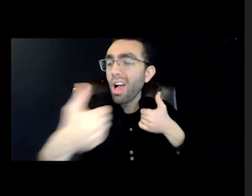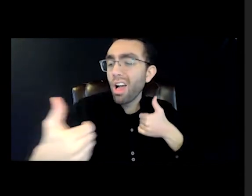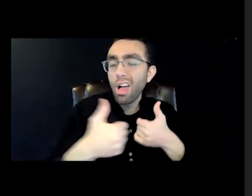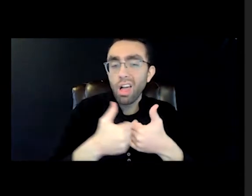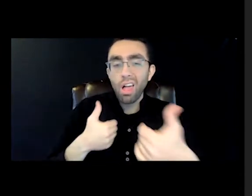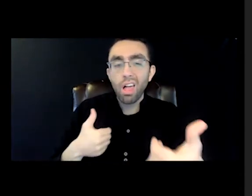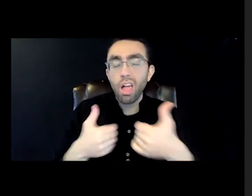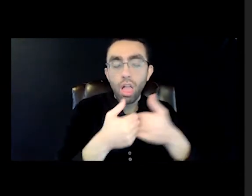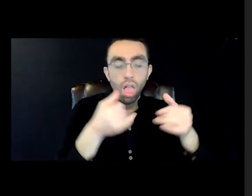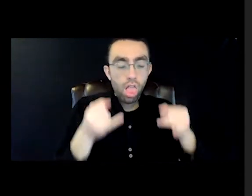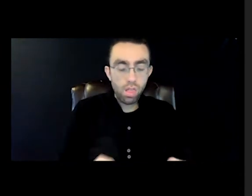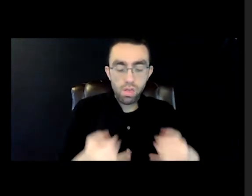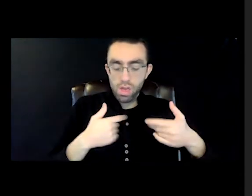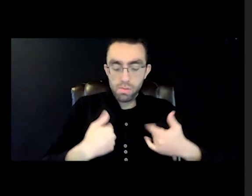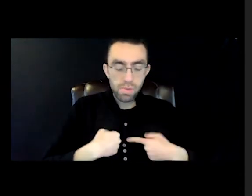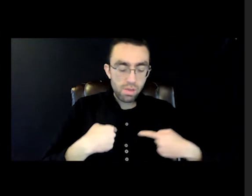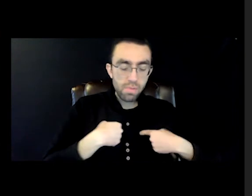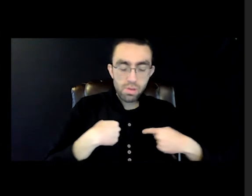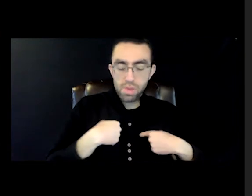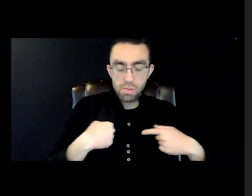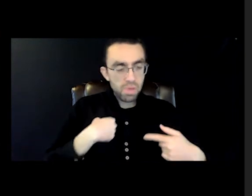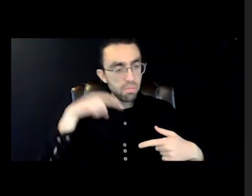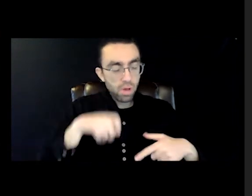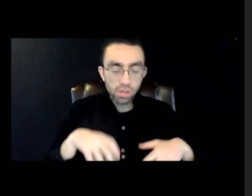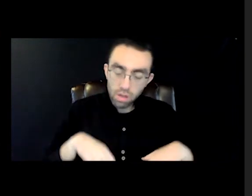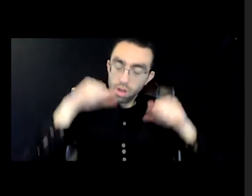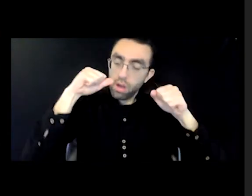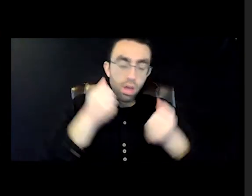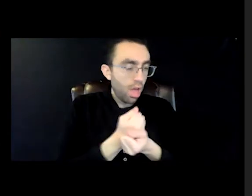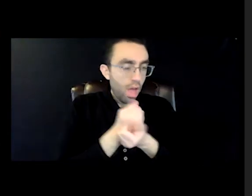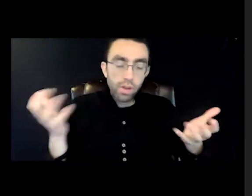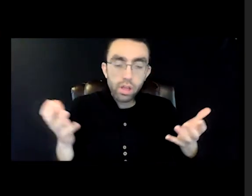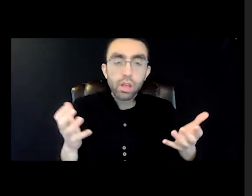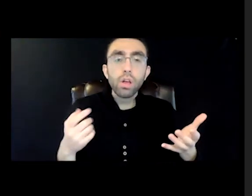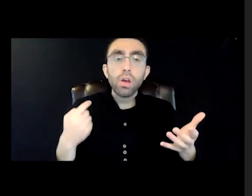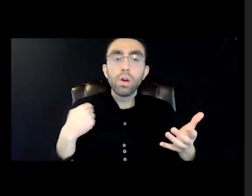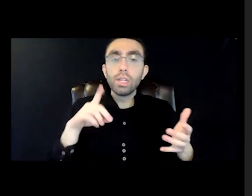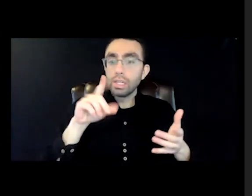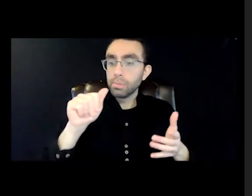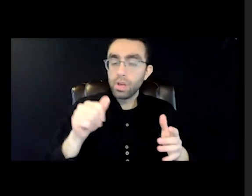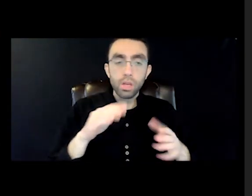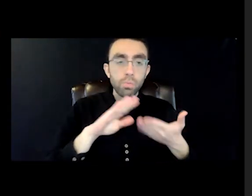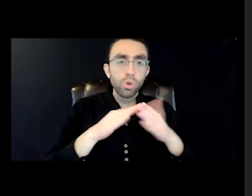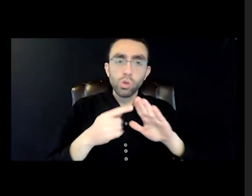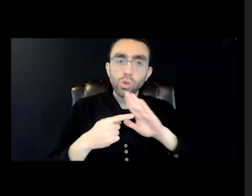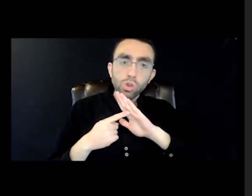of this individualistic framework of like, I have to do everything for myself.